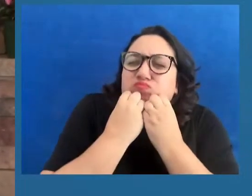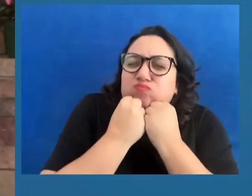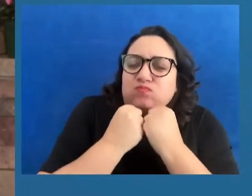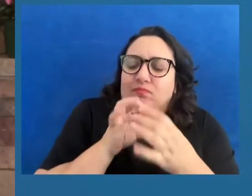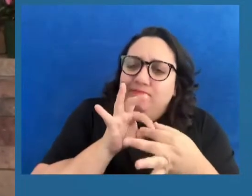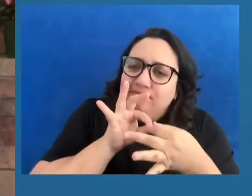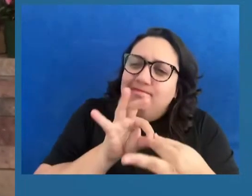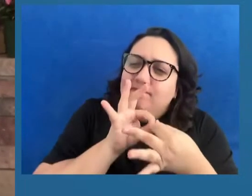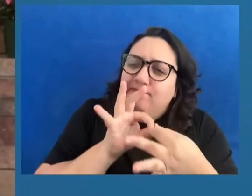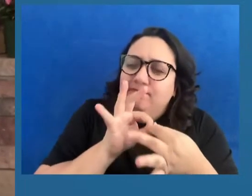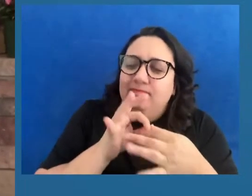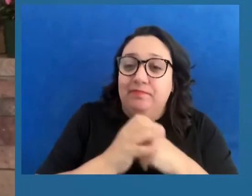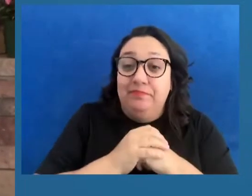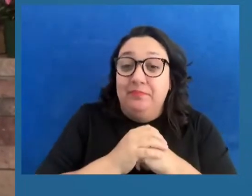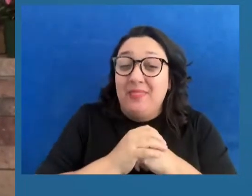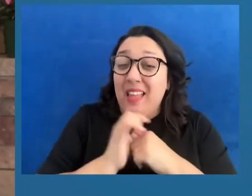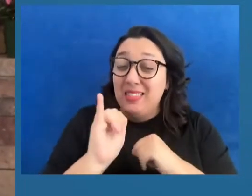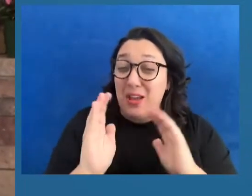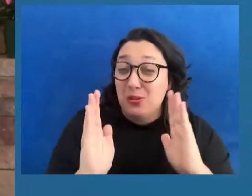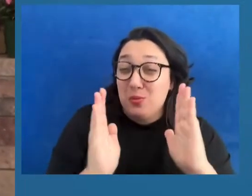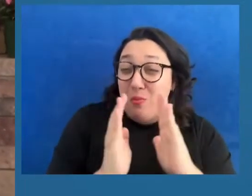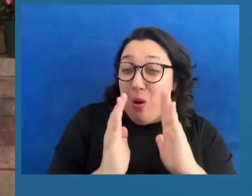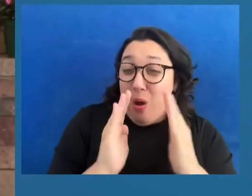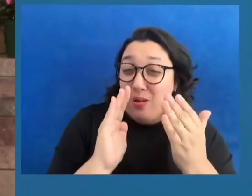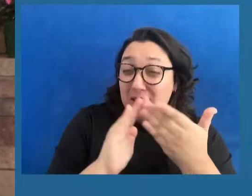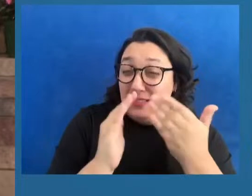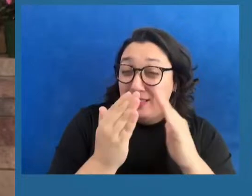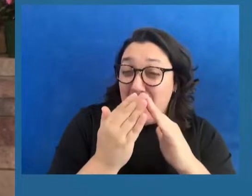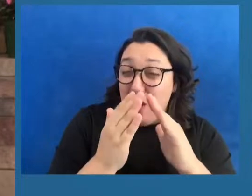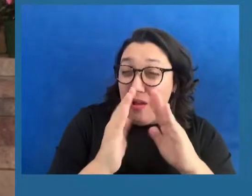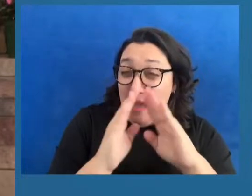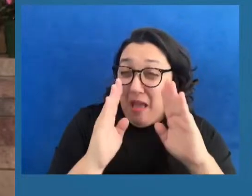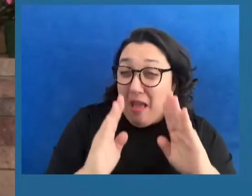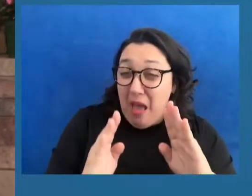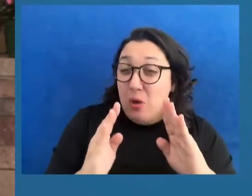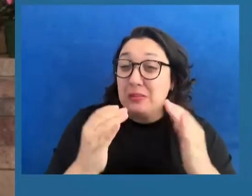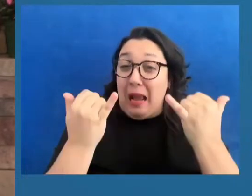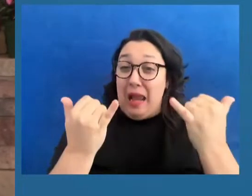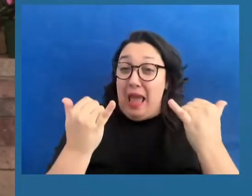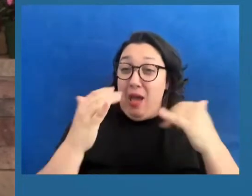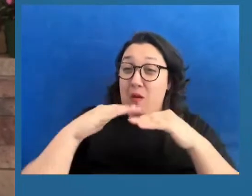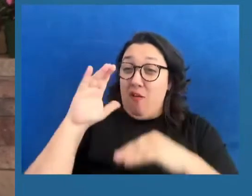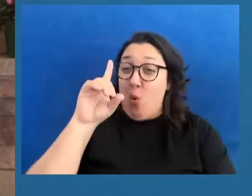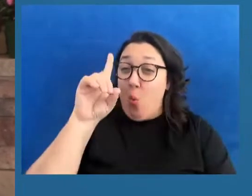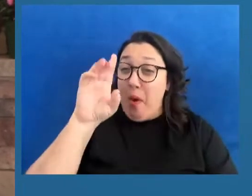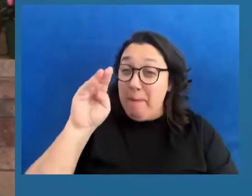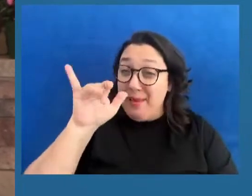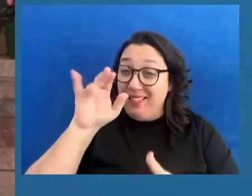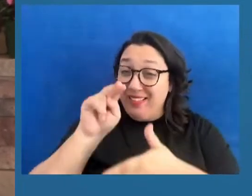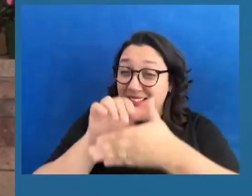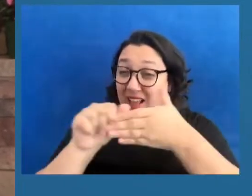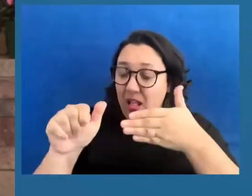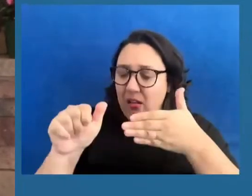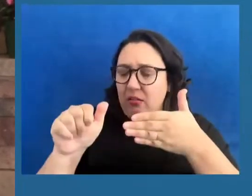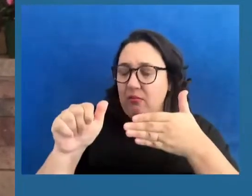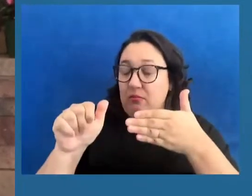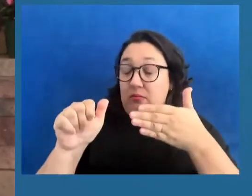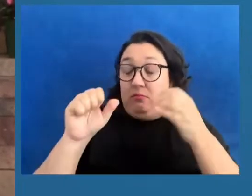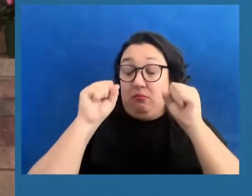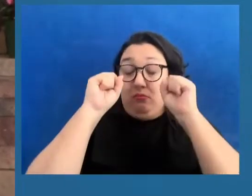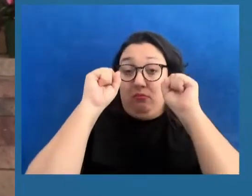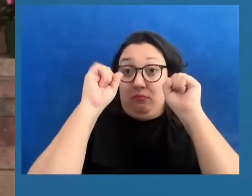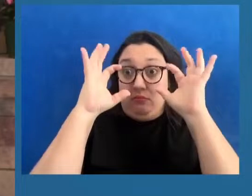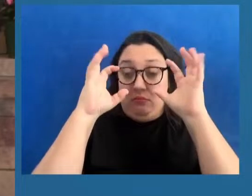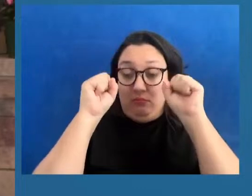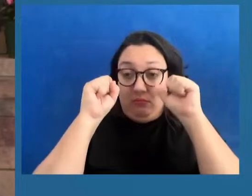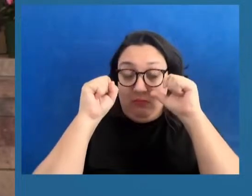And that tiny house now is over $1 million. I paid almost nothing for it. So it's so hard for young people today, but everybody just wants to